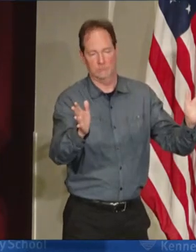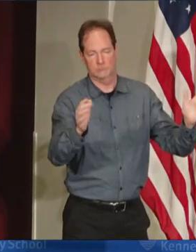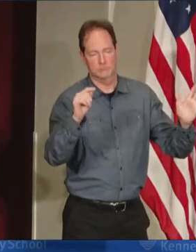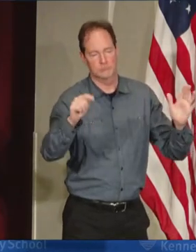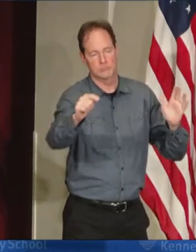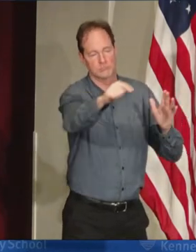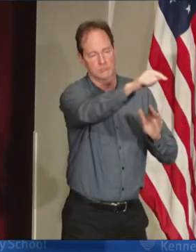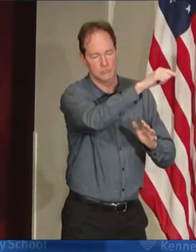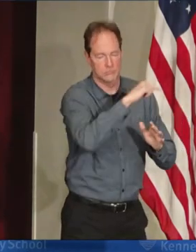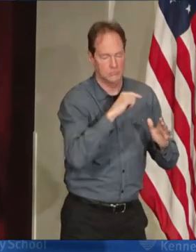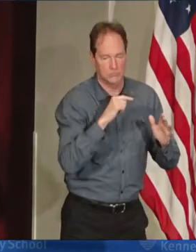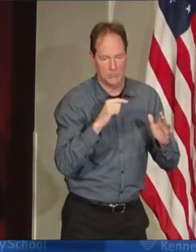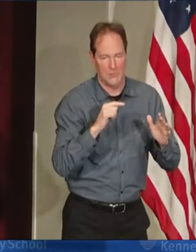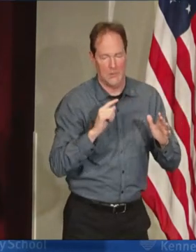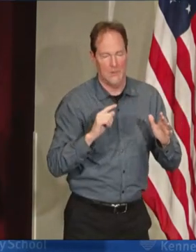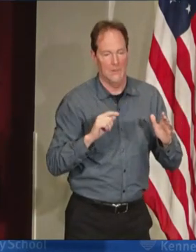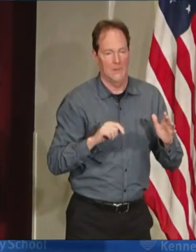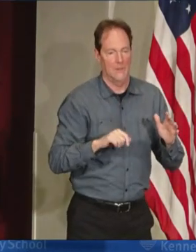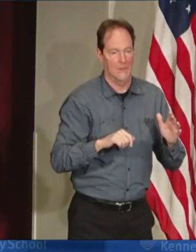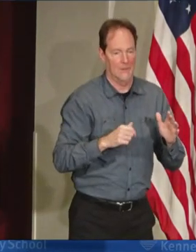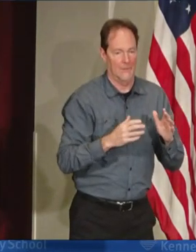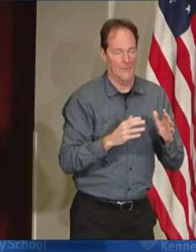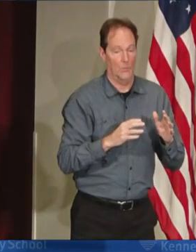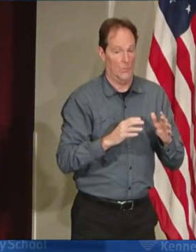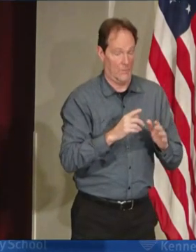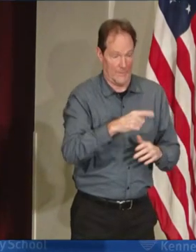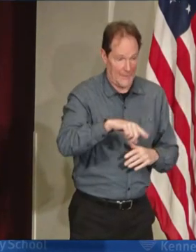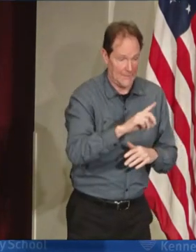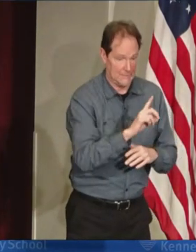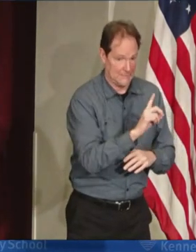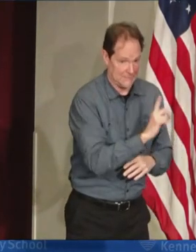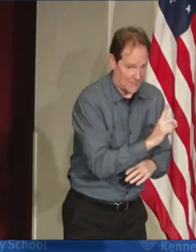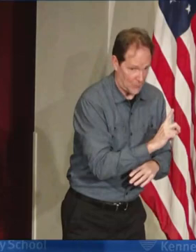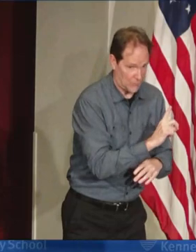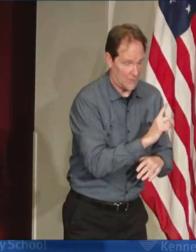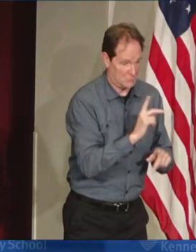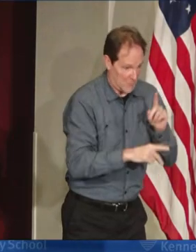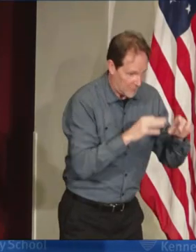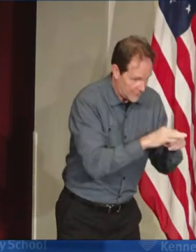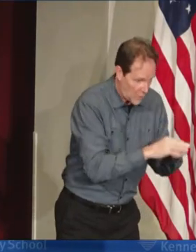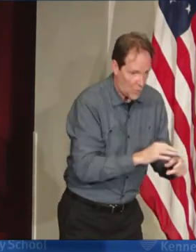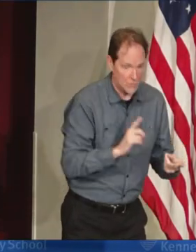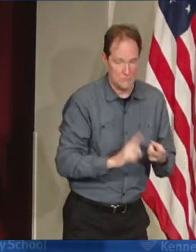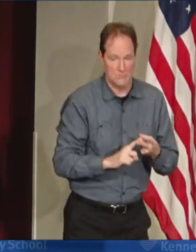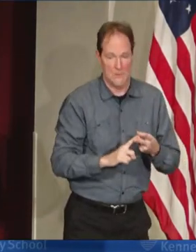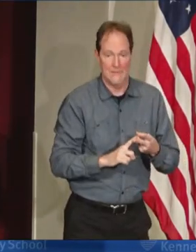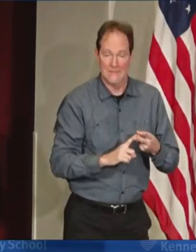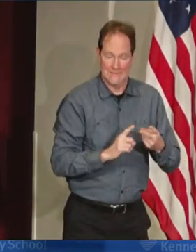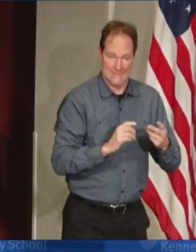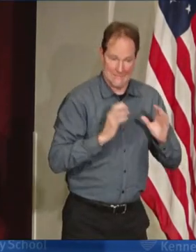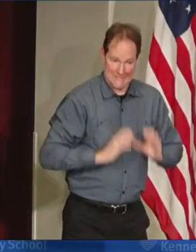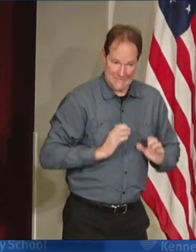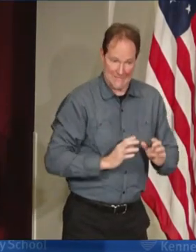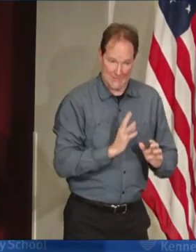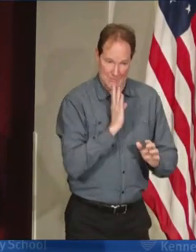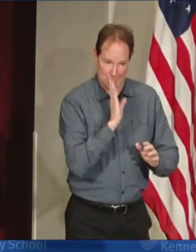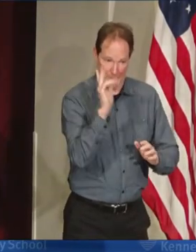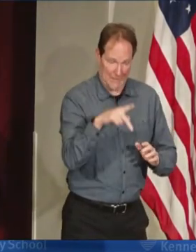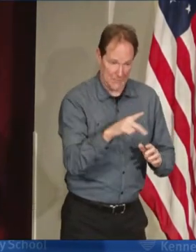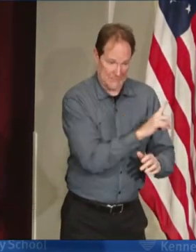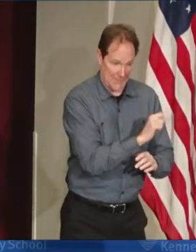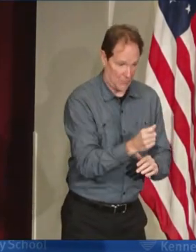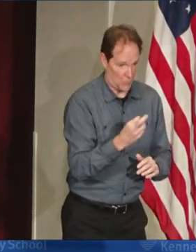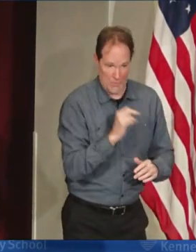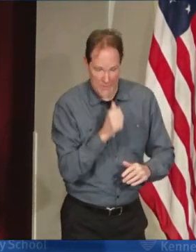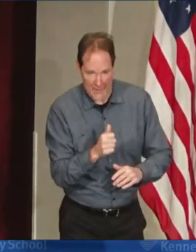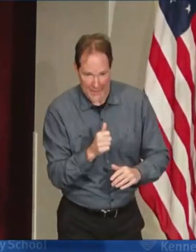the countries in general democratic? Were the voices of citizens in a particular country disabled or not? Were